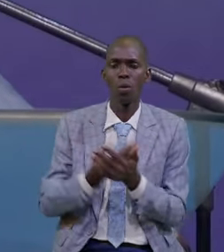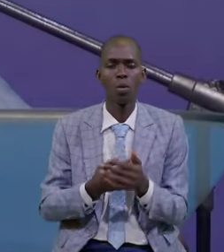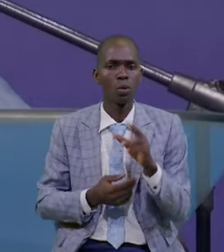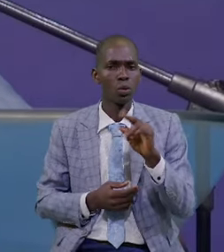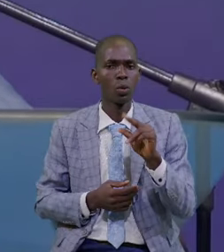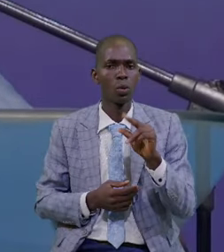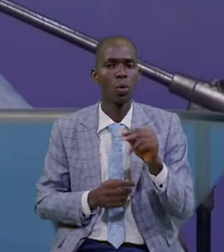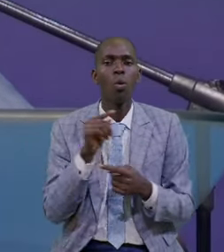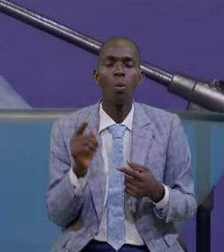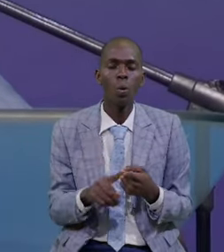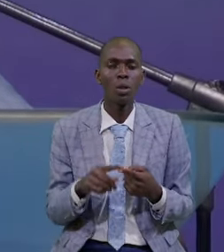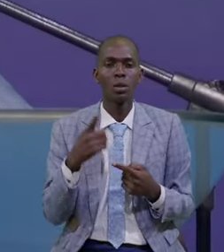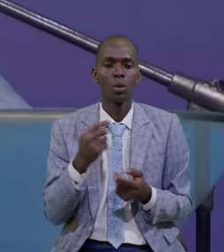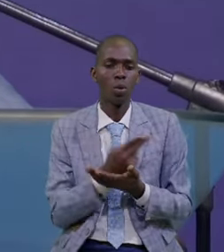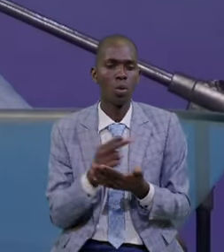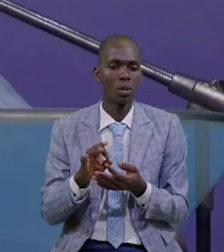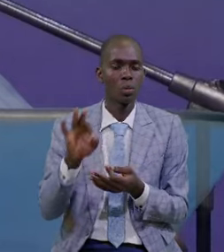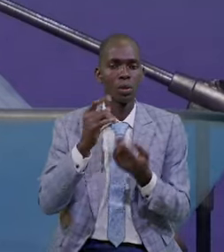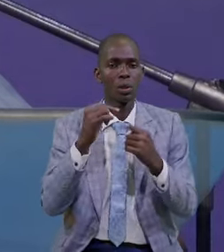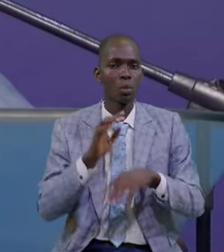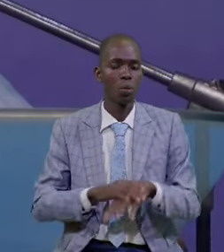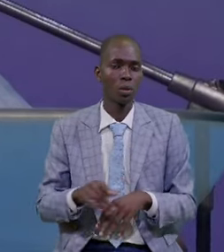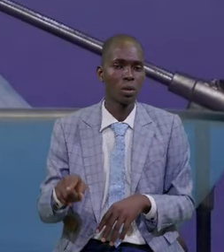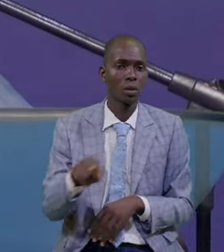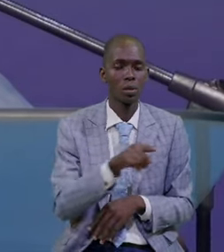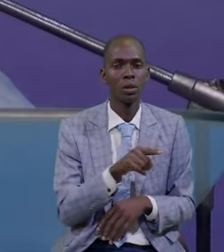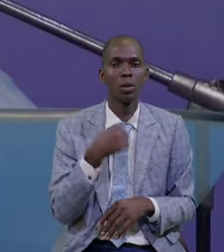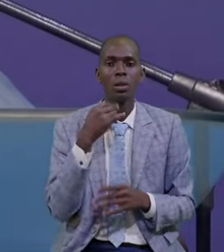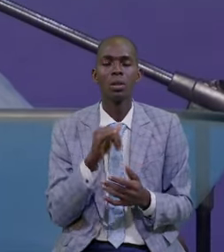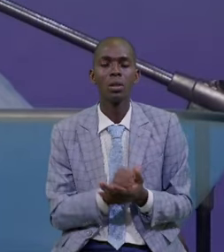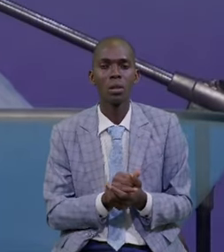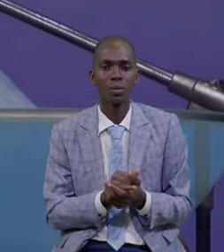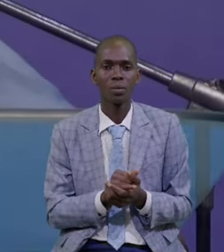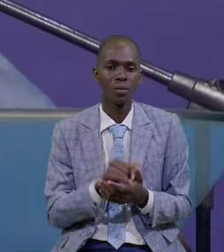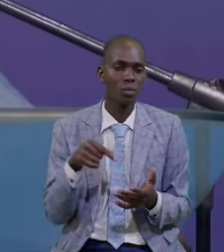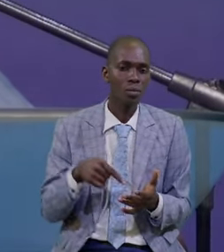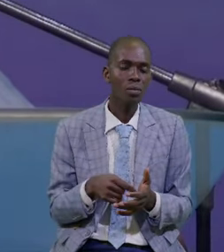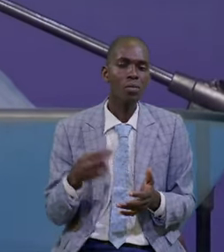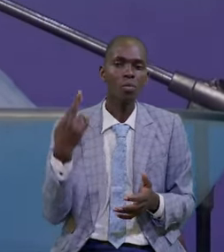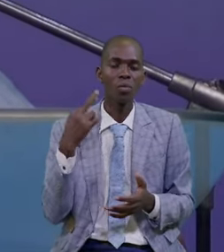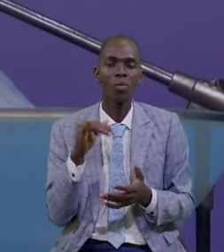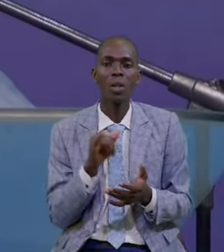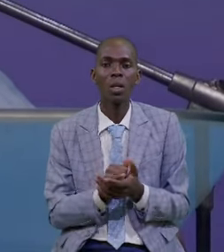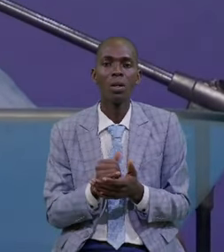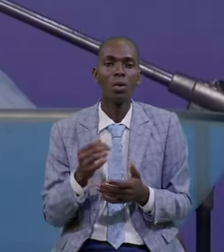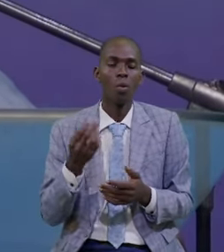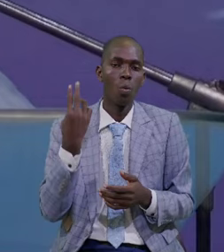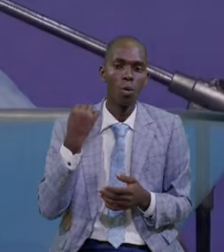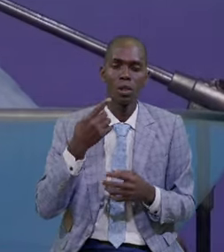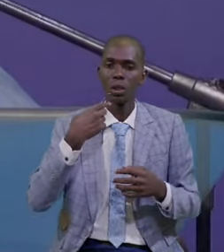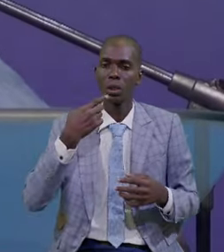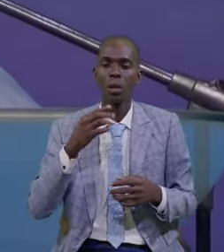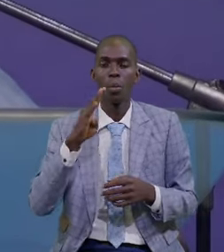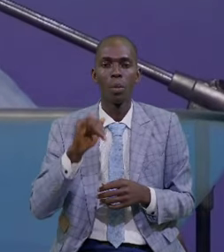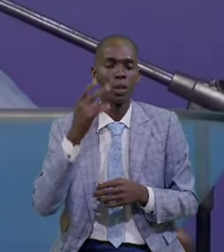upon them, it says this is that which was spoken by the prophet Joel.